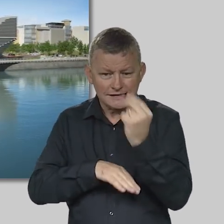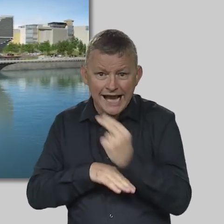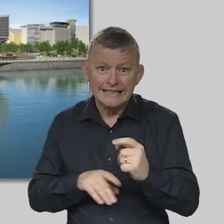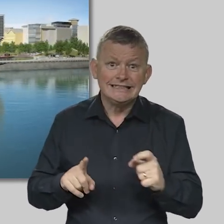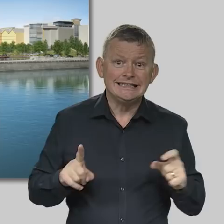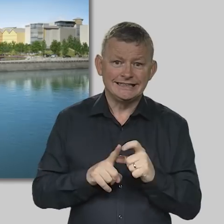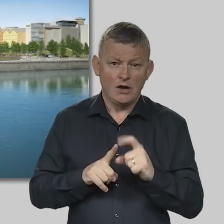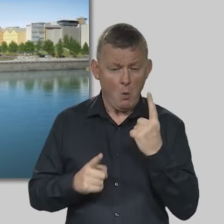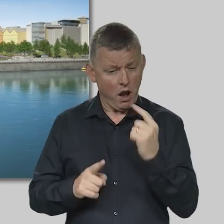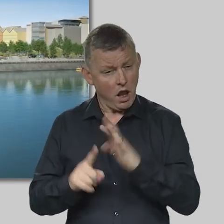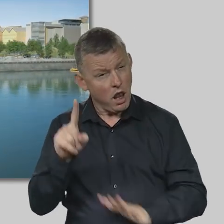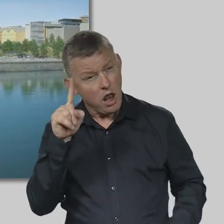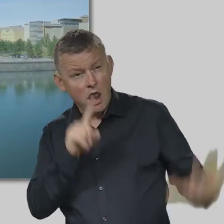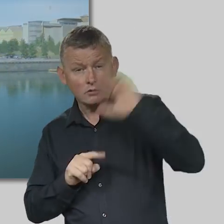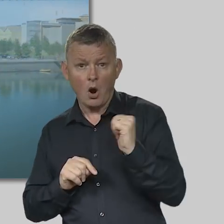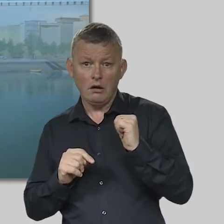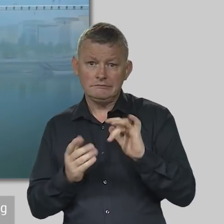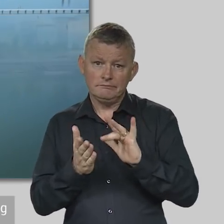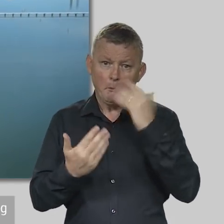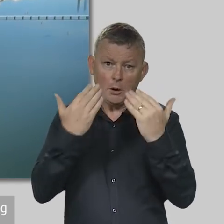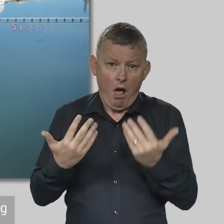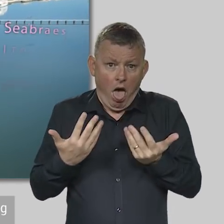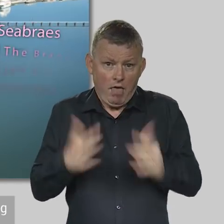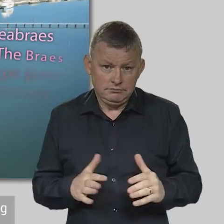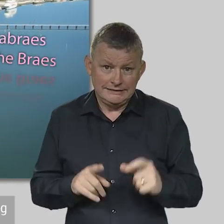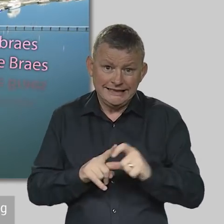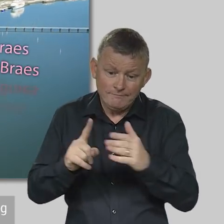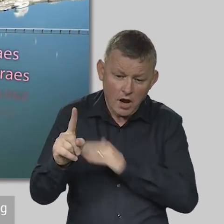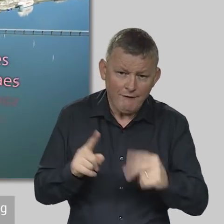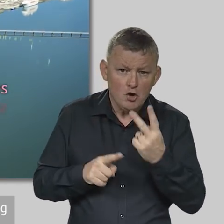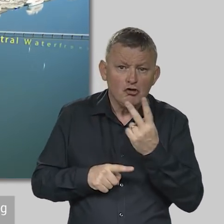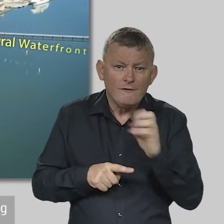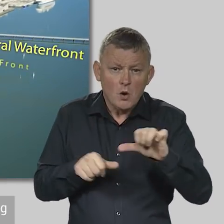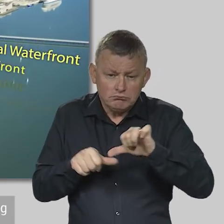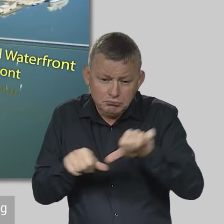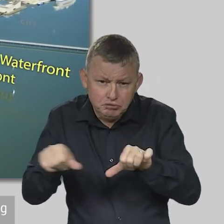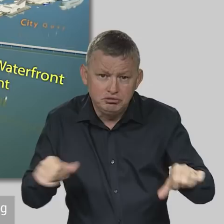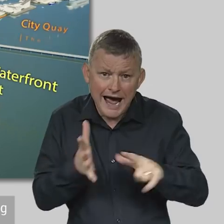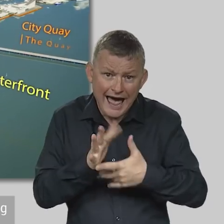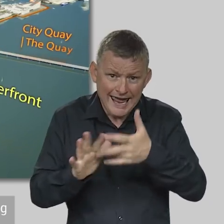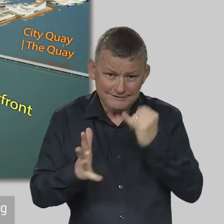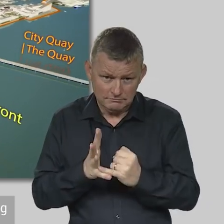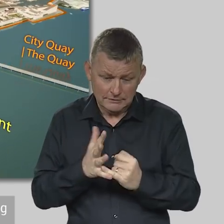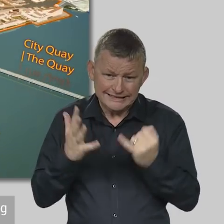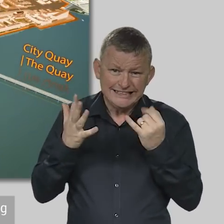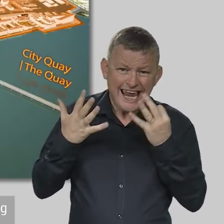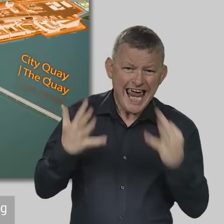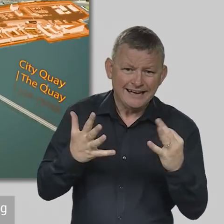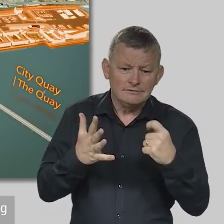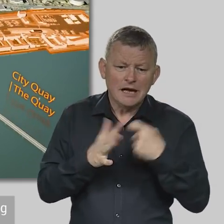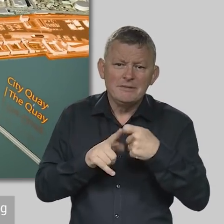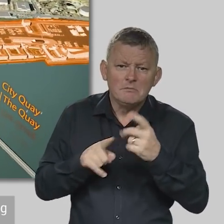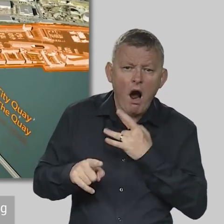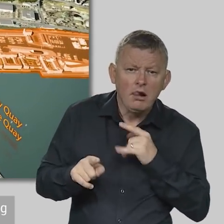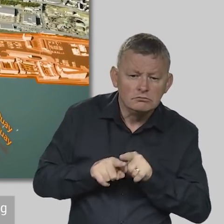Design Dundee, Scotland's only design museum. Dundee's waterfront stretches 240 hectares and 8 kilometres along the River